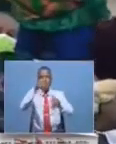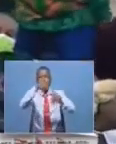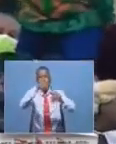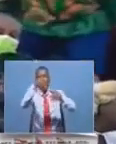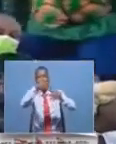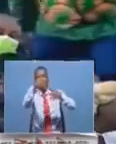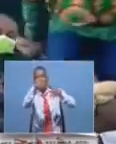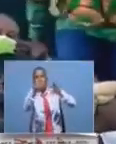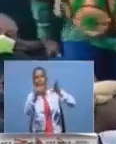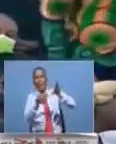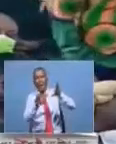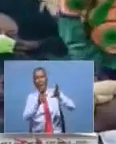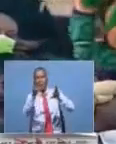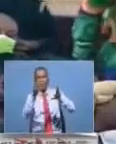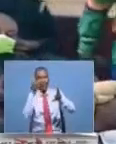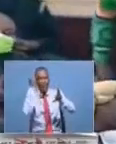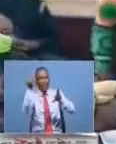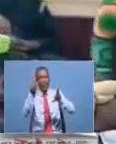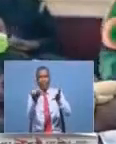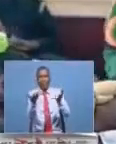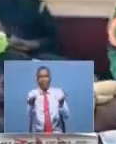in those decisions,